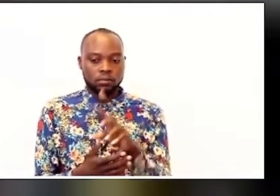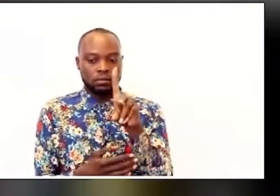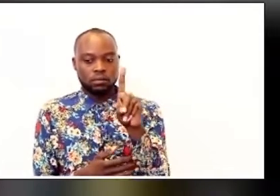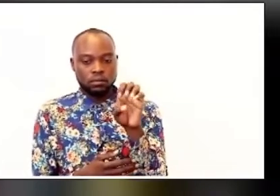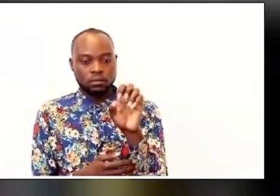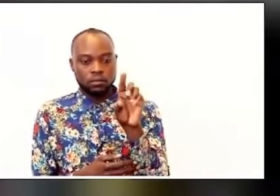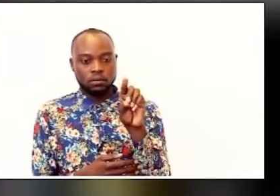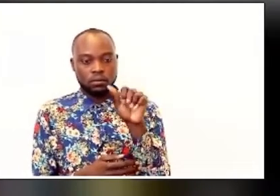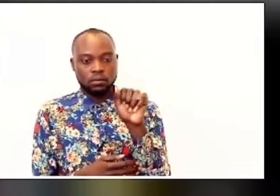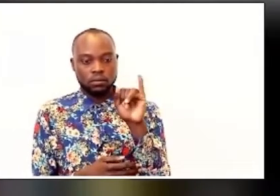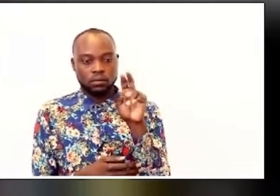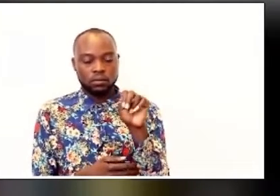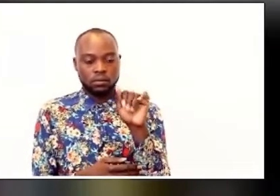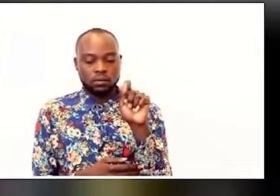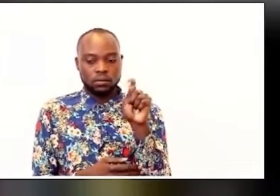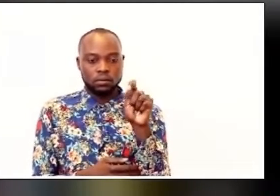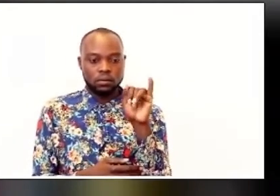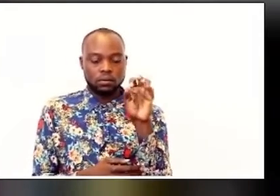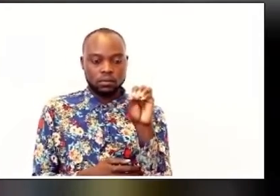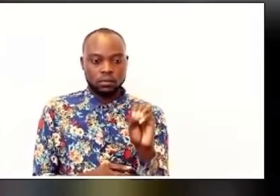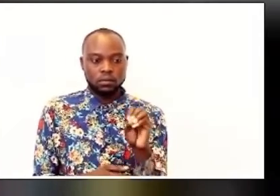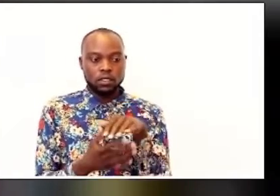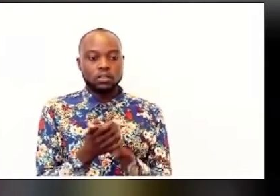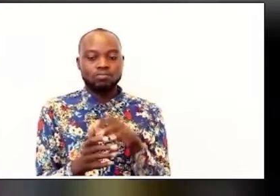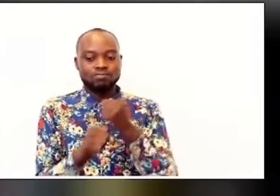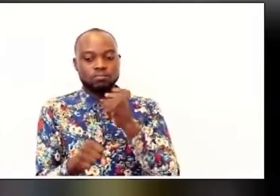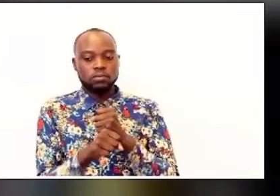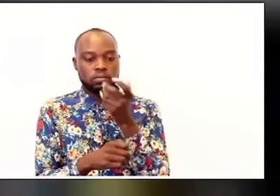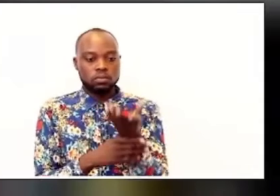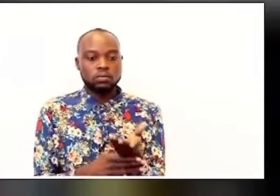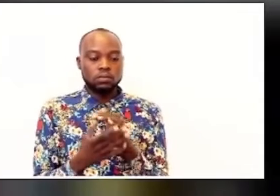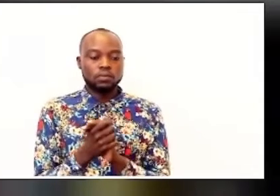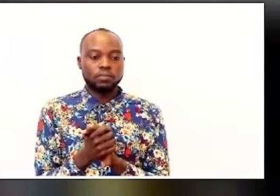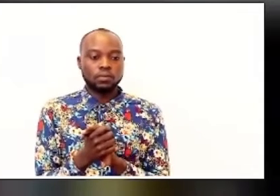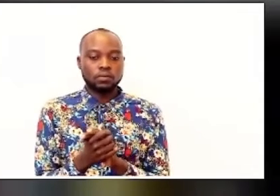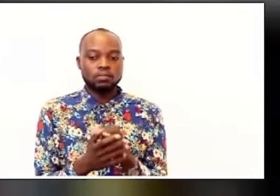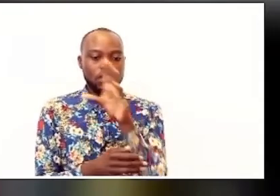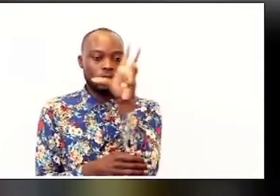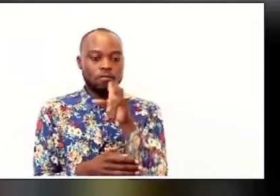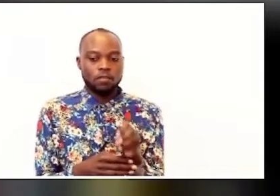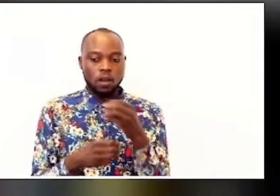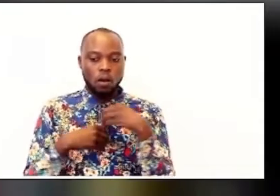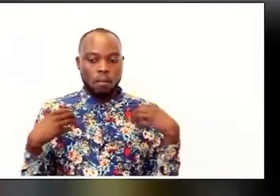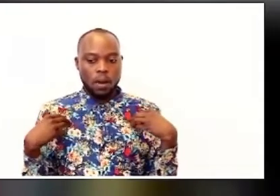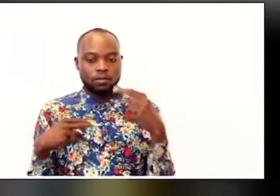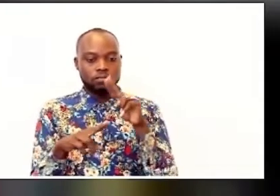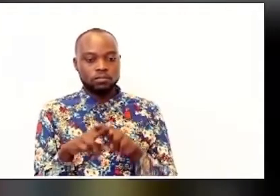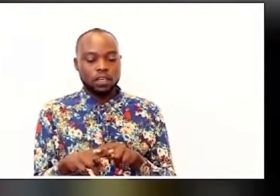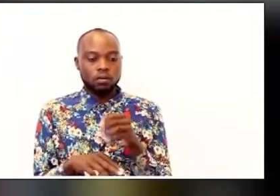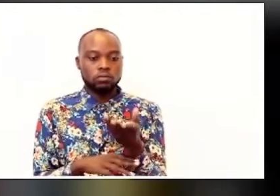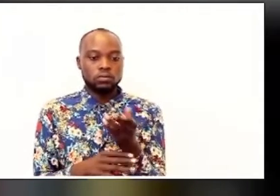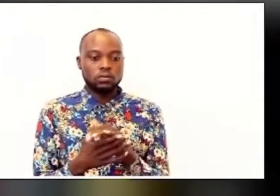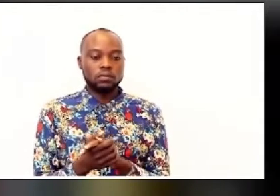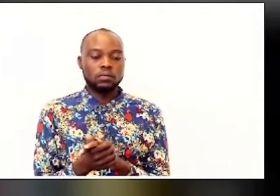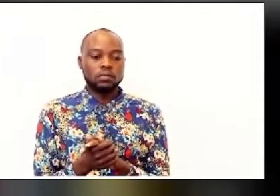required a just transition for all countries and workers, and afforded Africa the opportunity to actually leapfrog that energy and become a